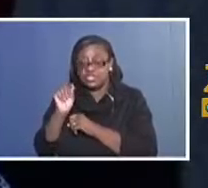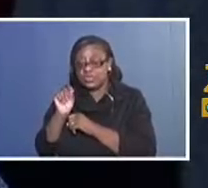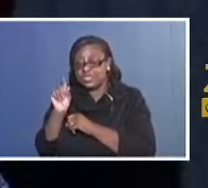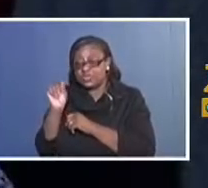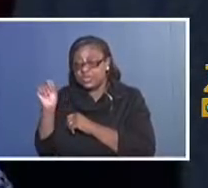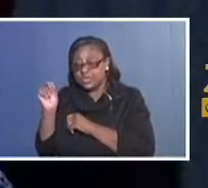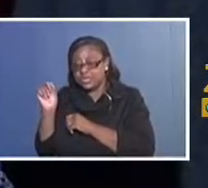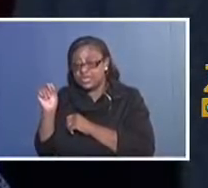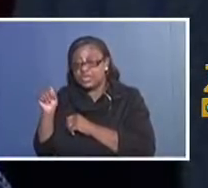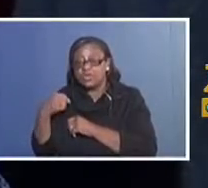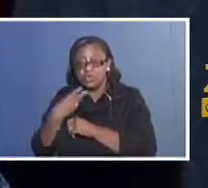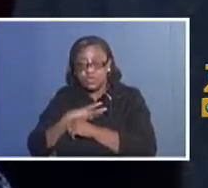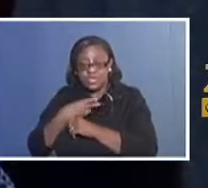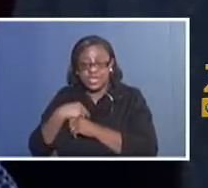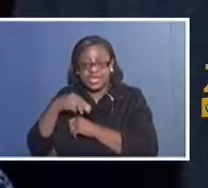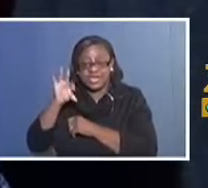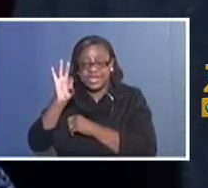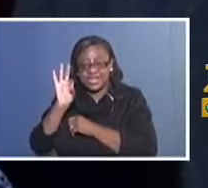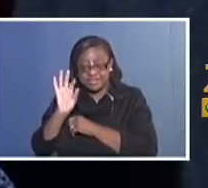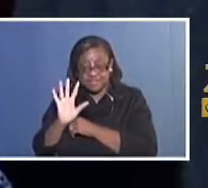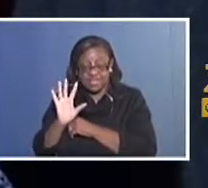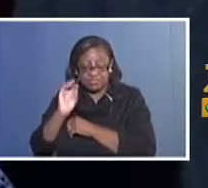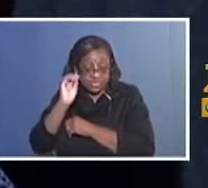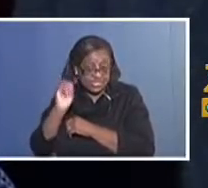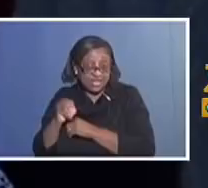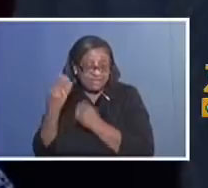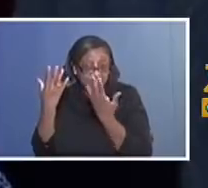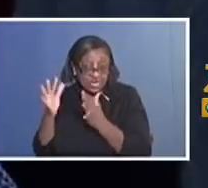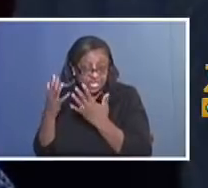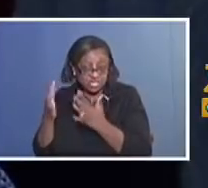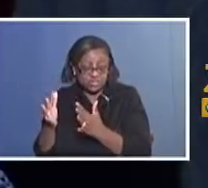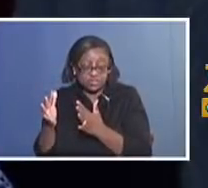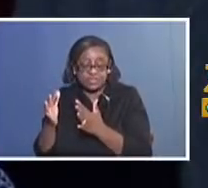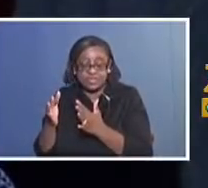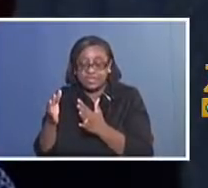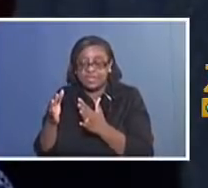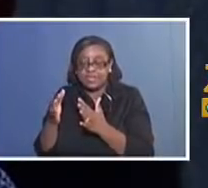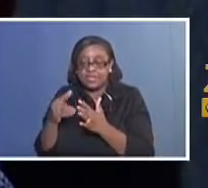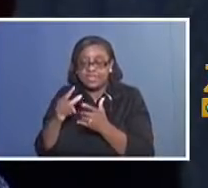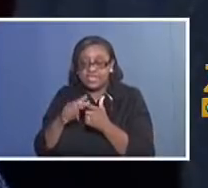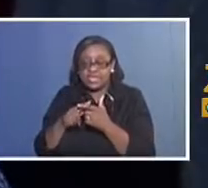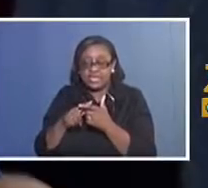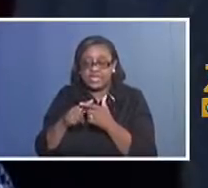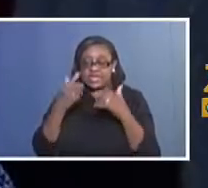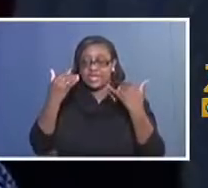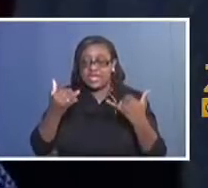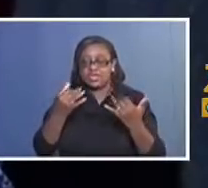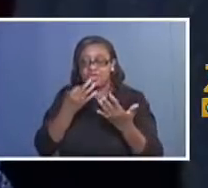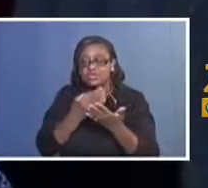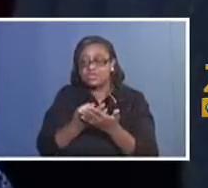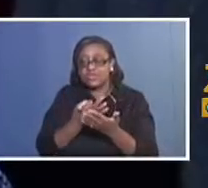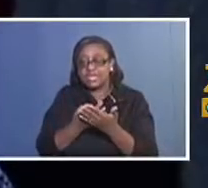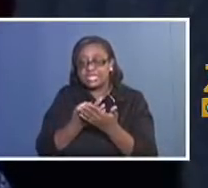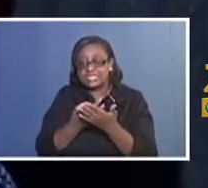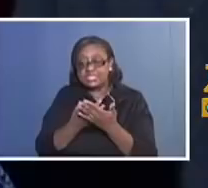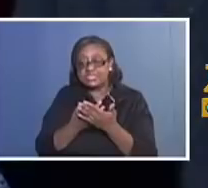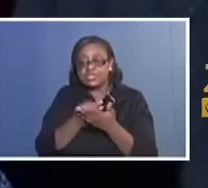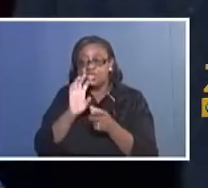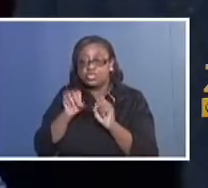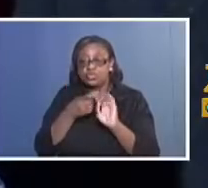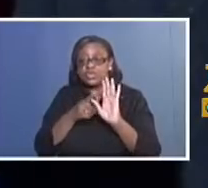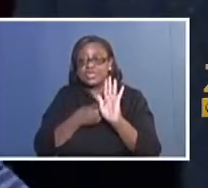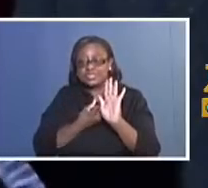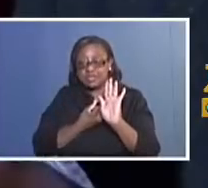2020, we were 95% completed that particular contract, just the matter of the finances. And so we're going to